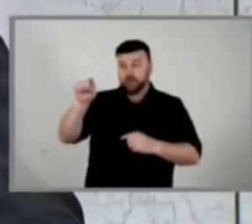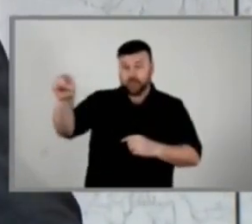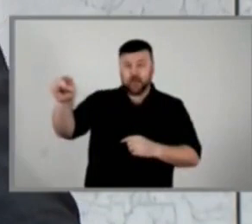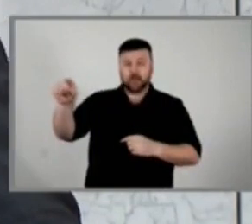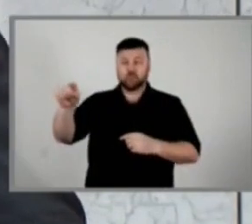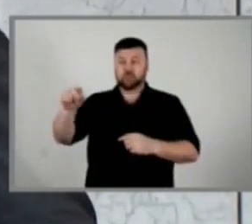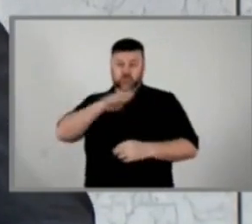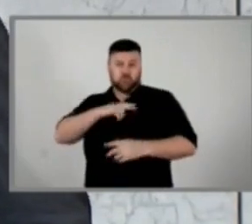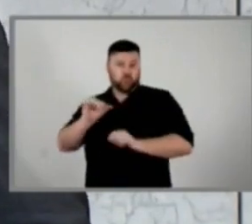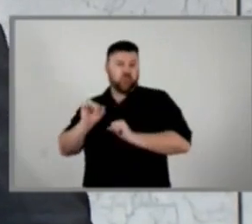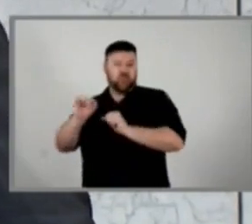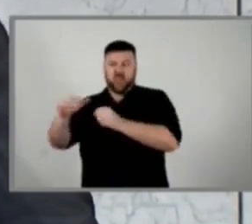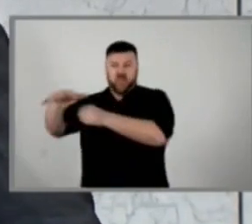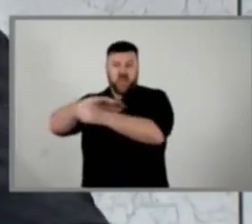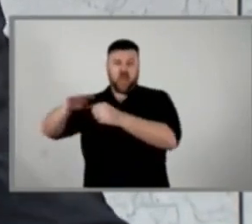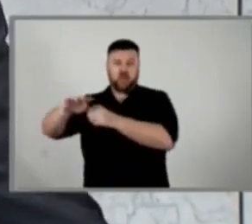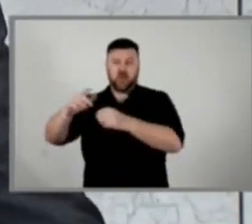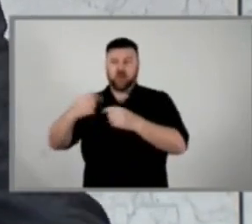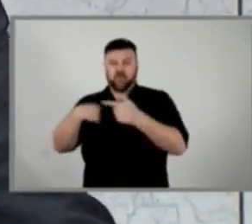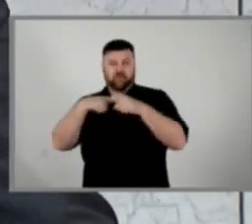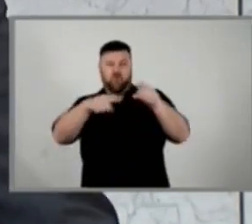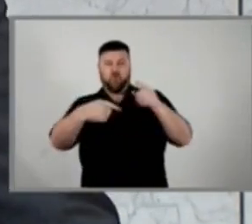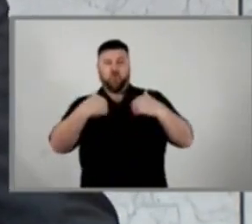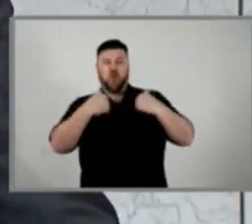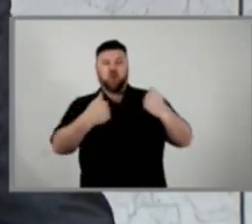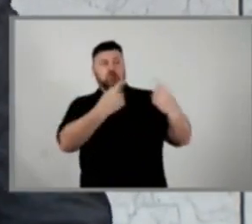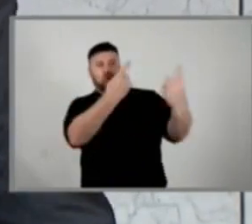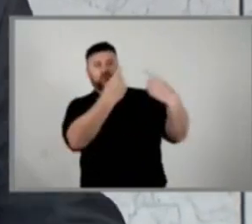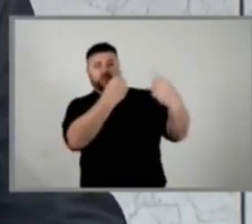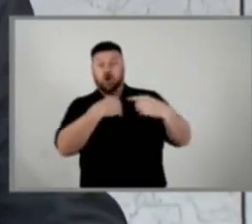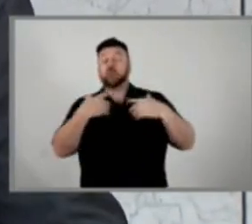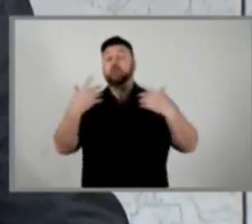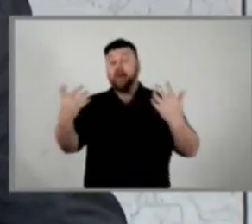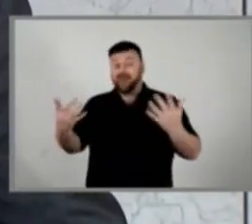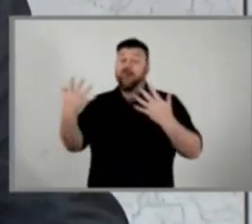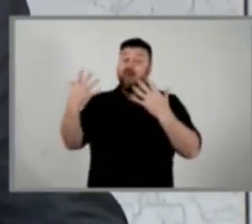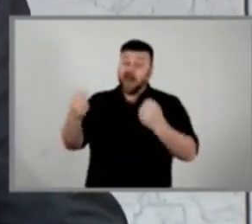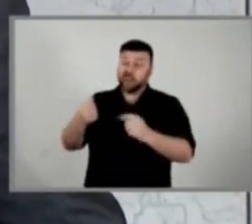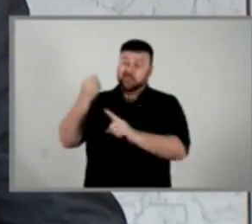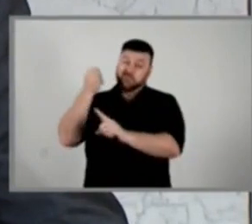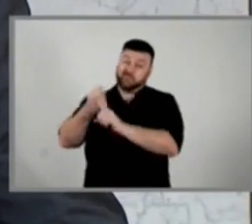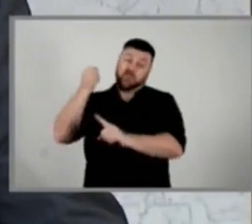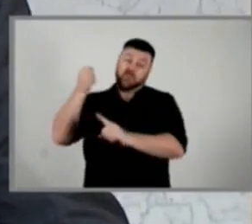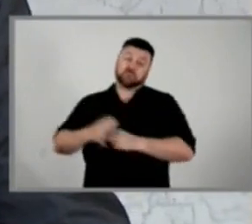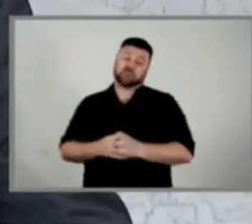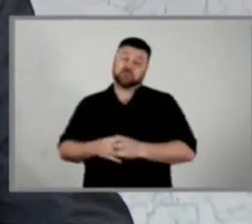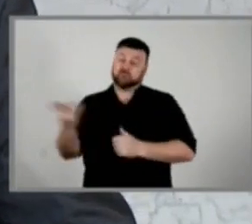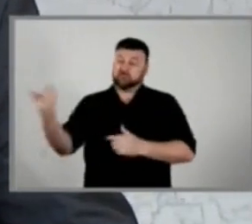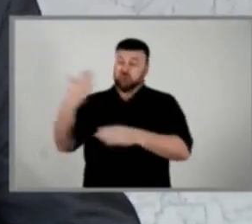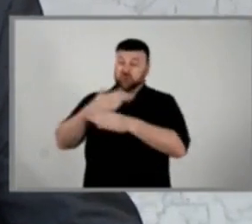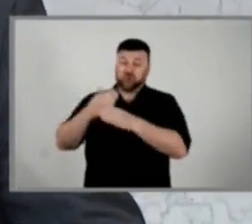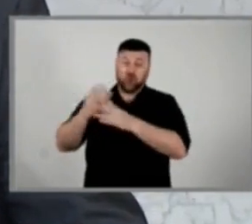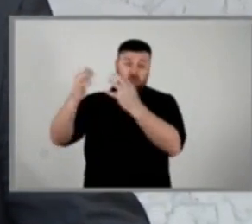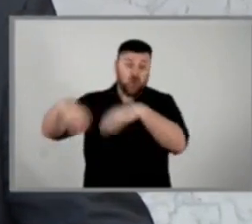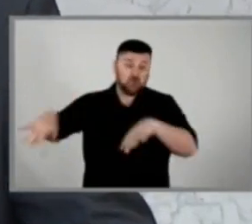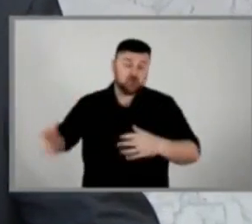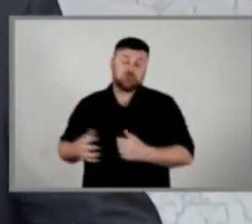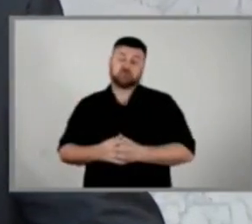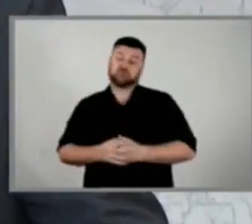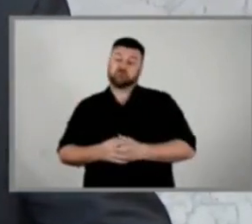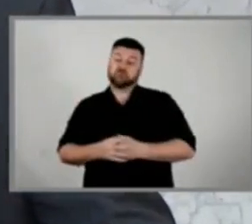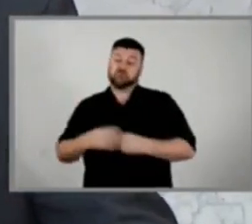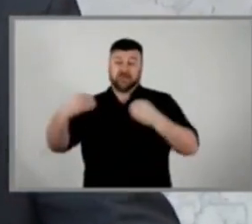no other grounds. But they do come at a cost. They do cost jobs. They do impact businesses, and